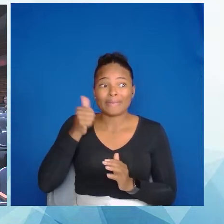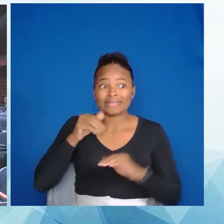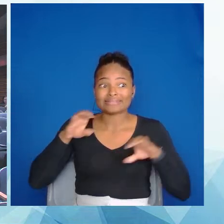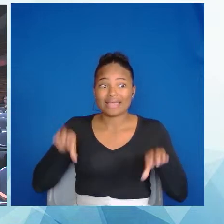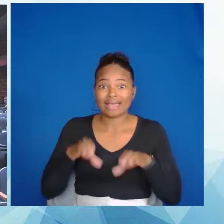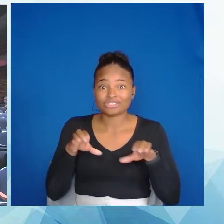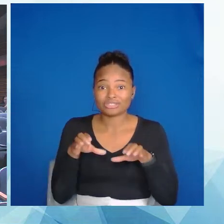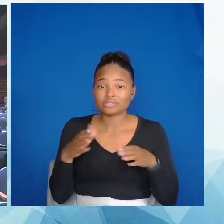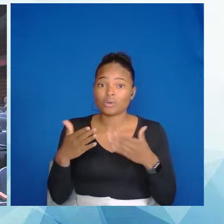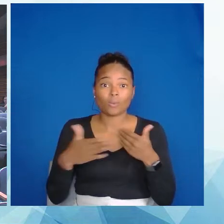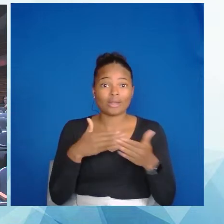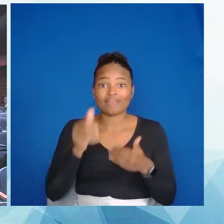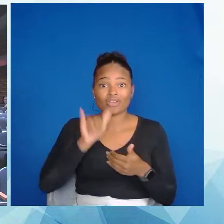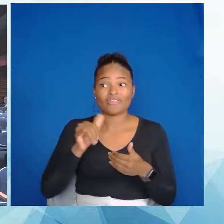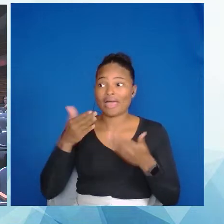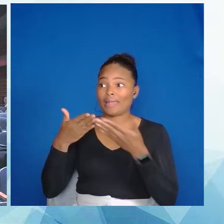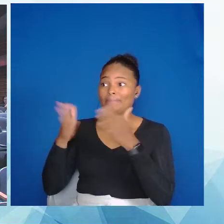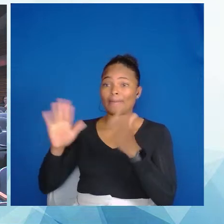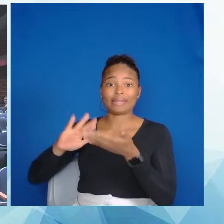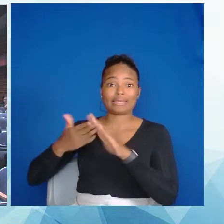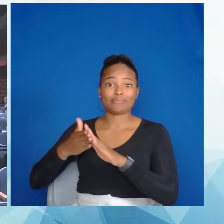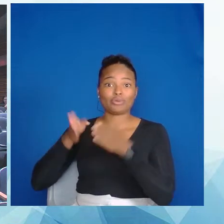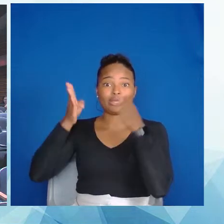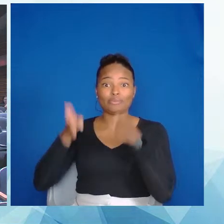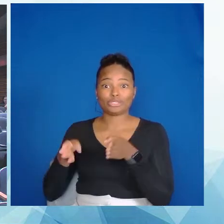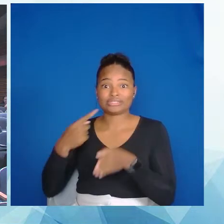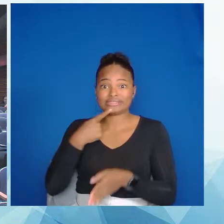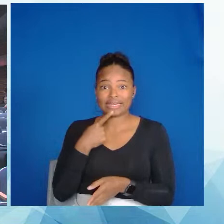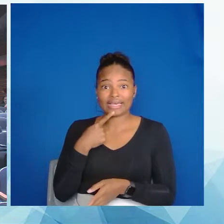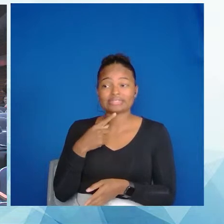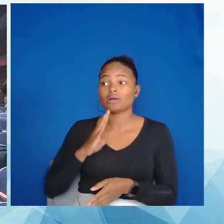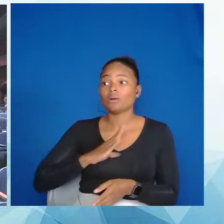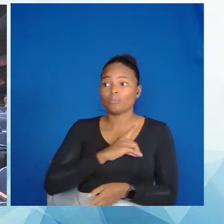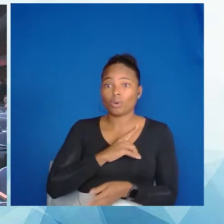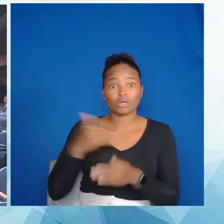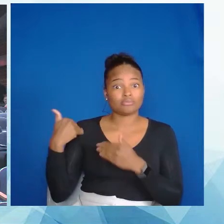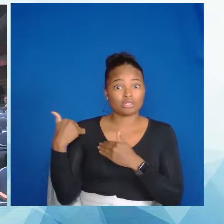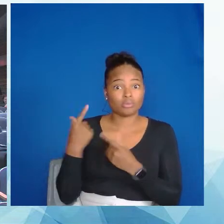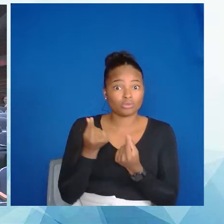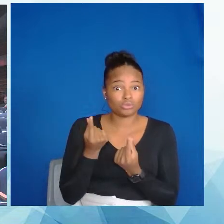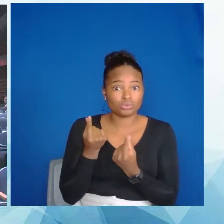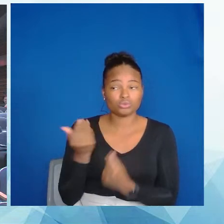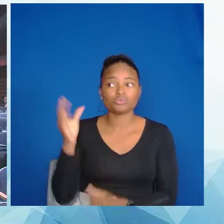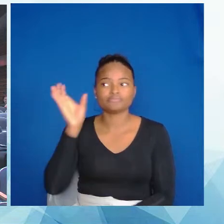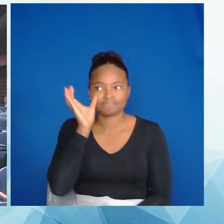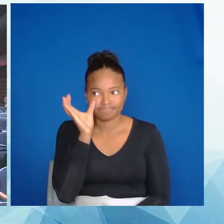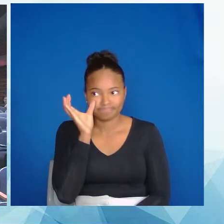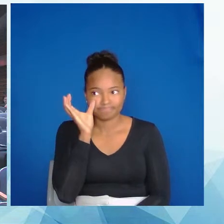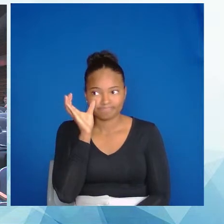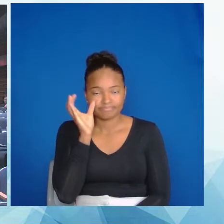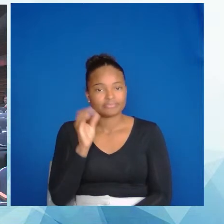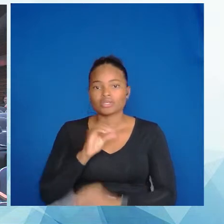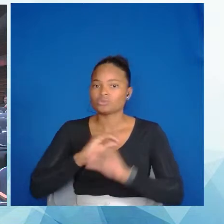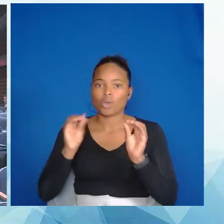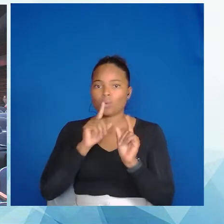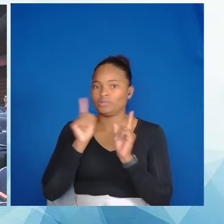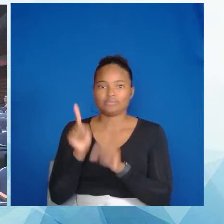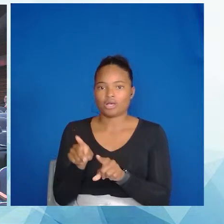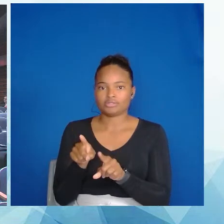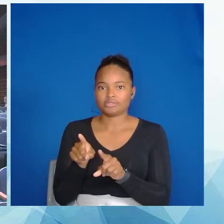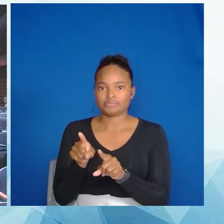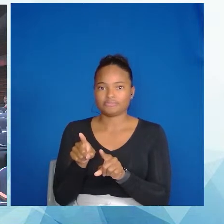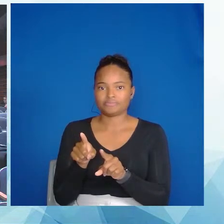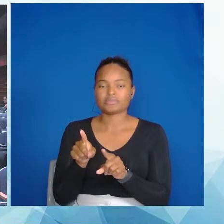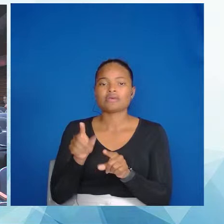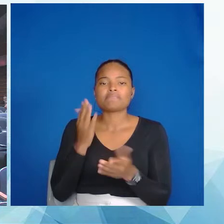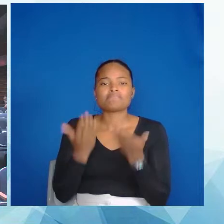member says, just listen to it, and if you want to respond, you can respond at another time, if it's at a different